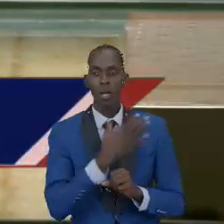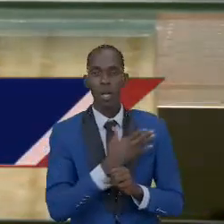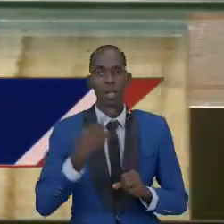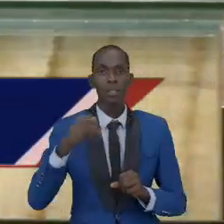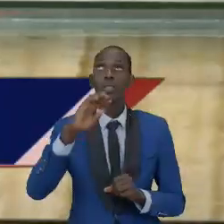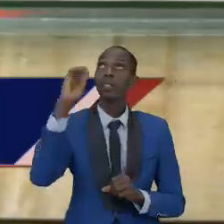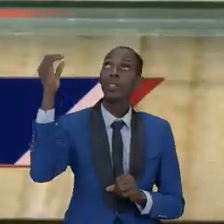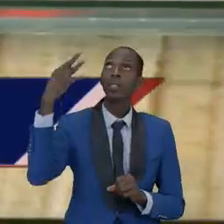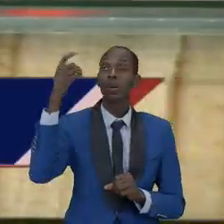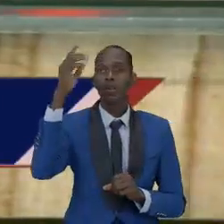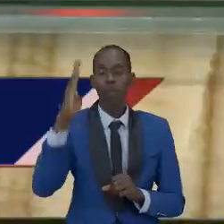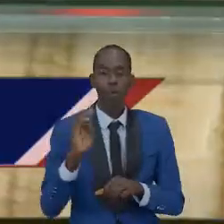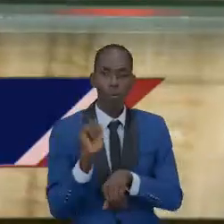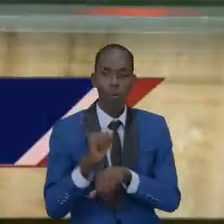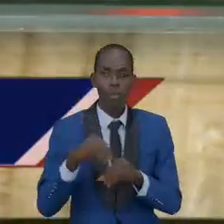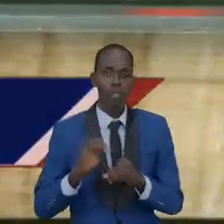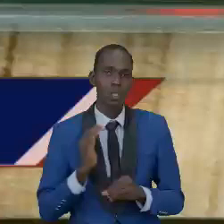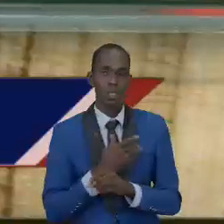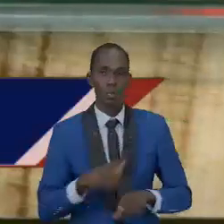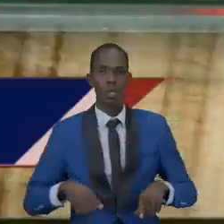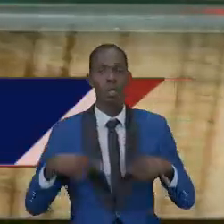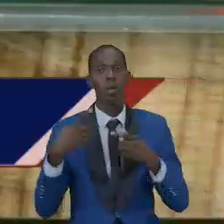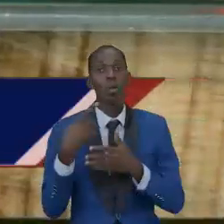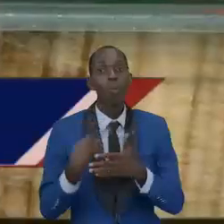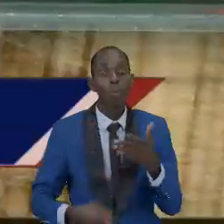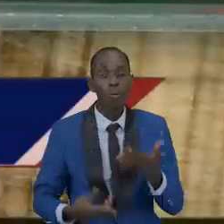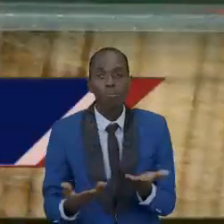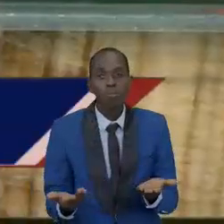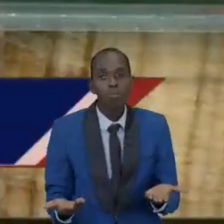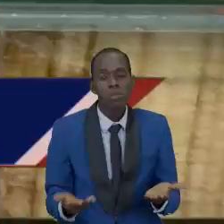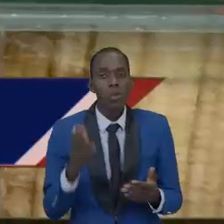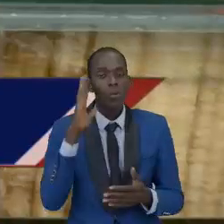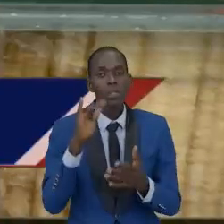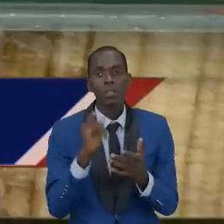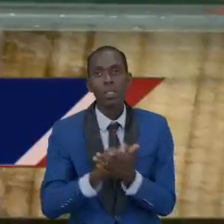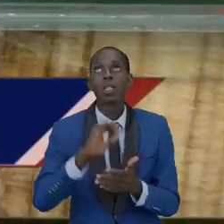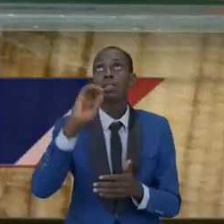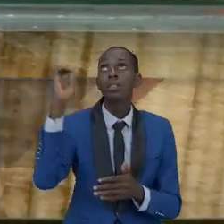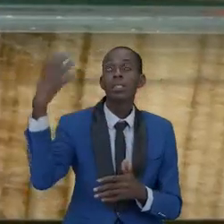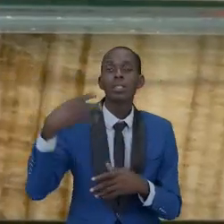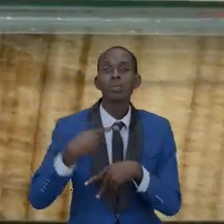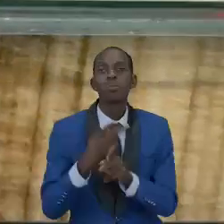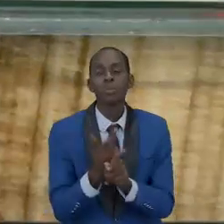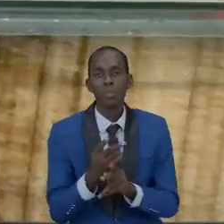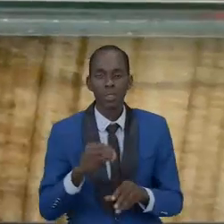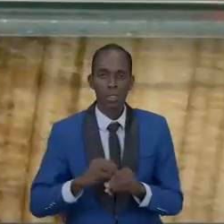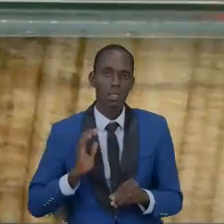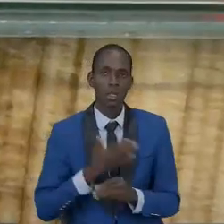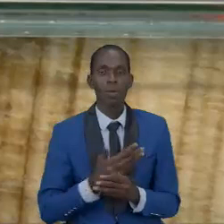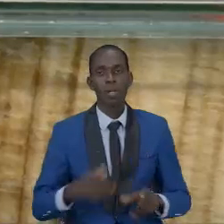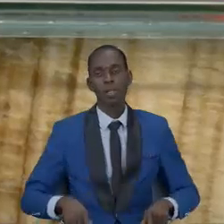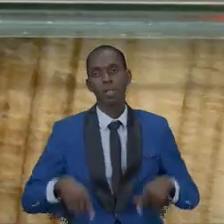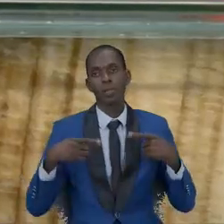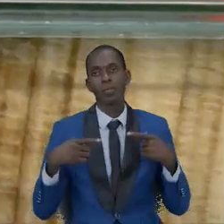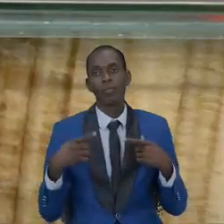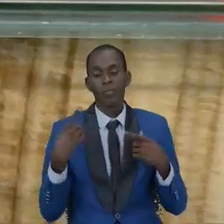of God works in our lives. What will that grace produce in our lives? The